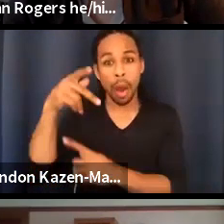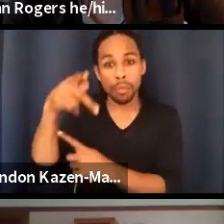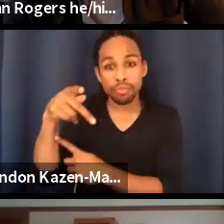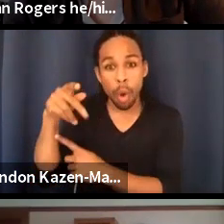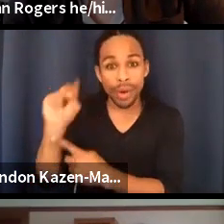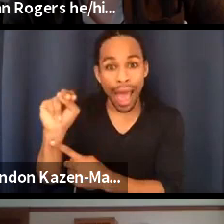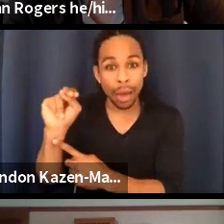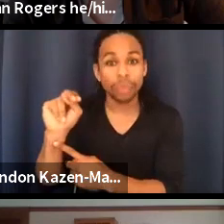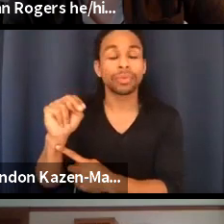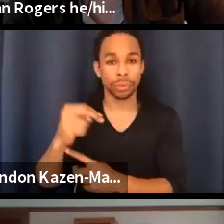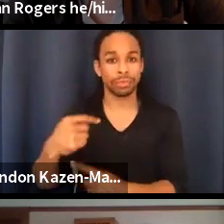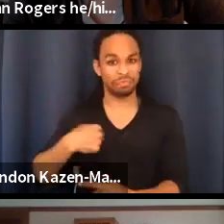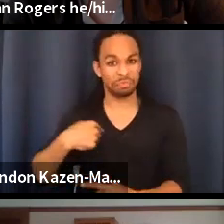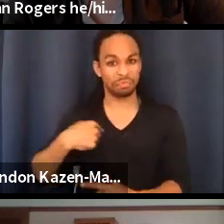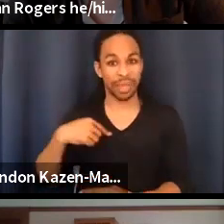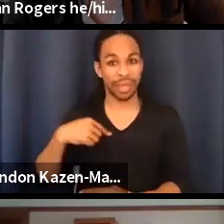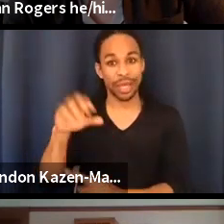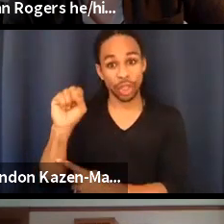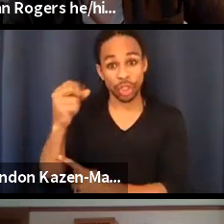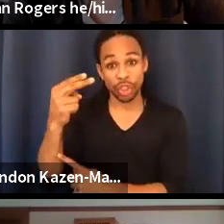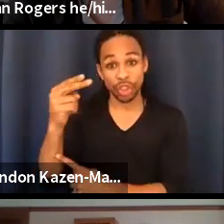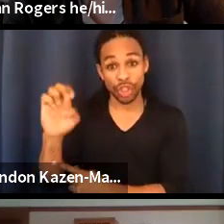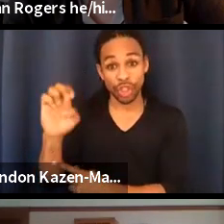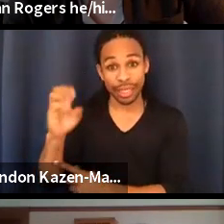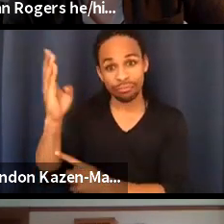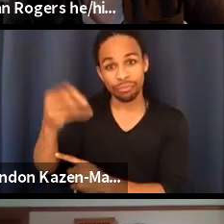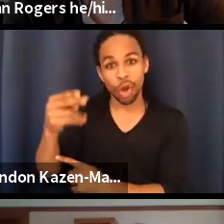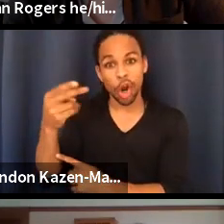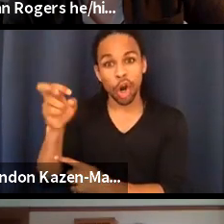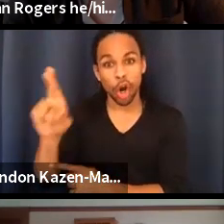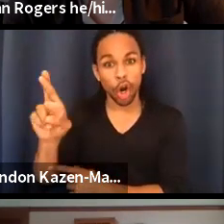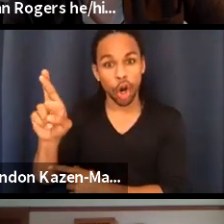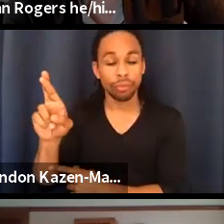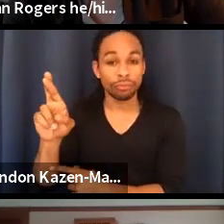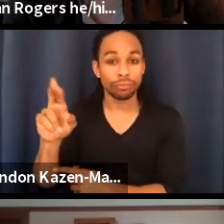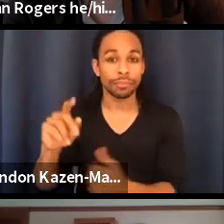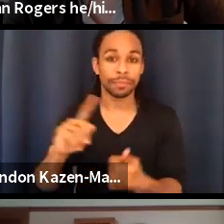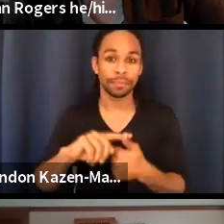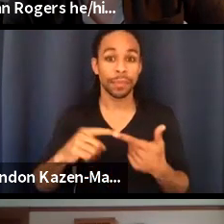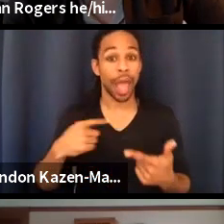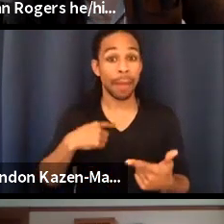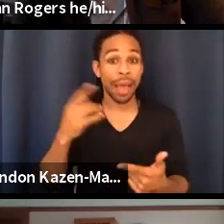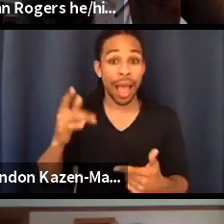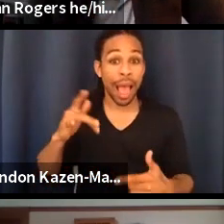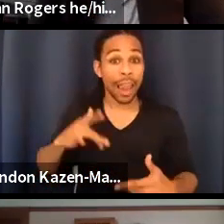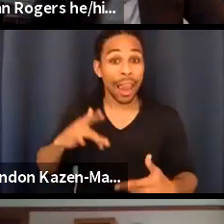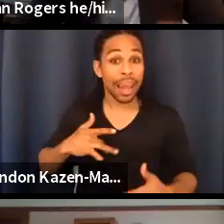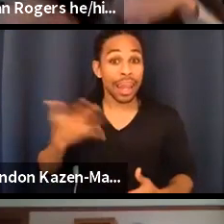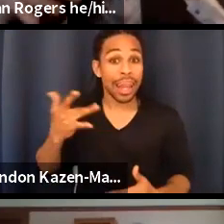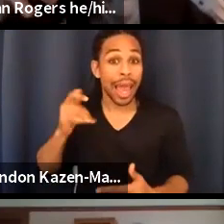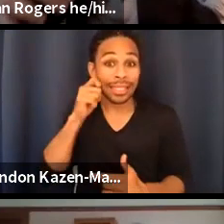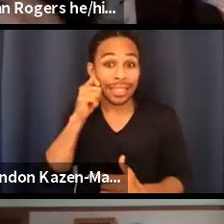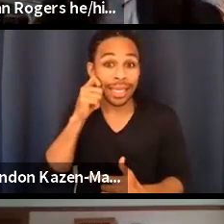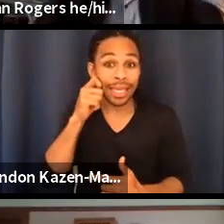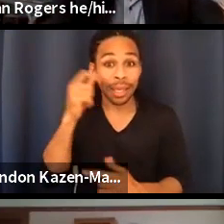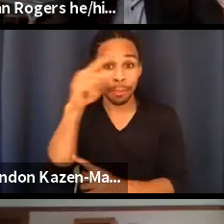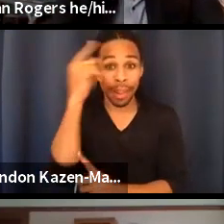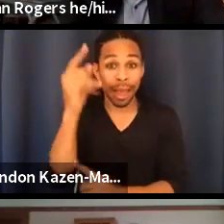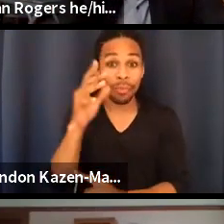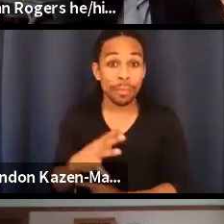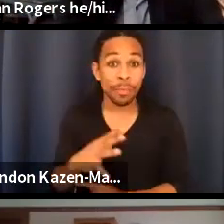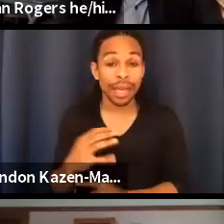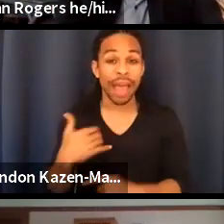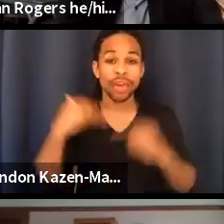her pronouns. I am a light-skinned Black woman with curly Black hair that